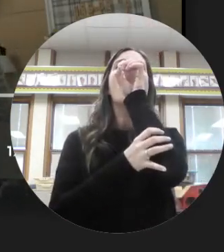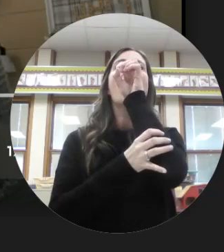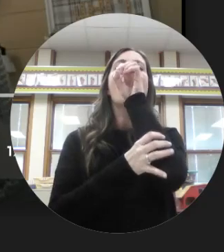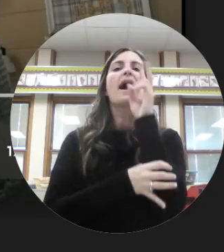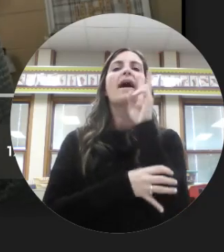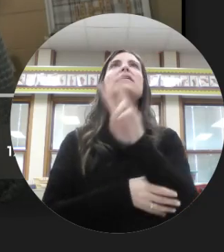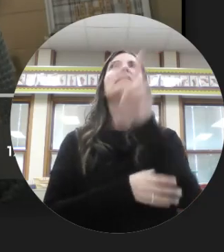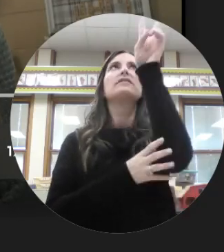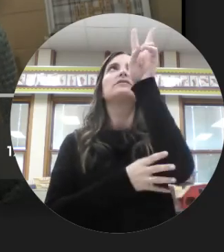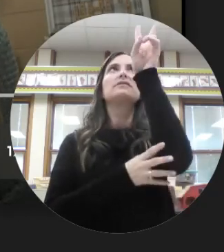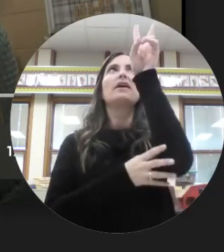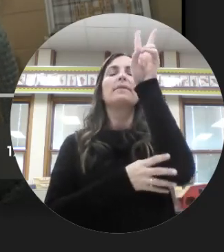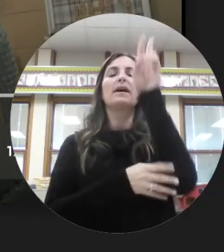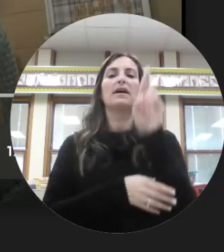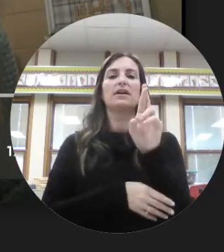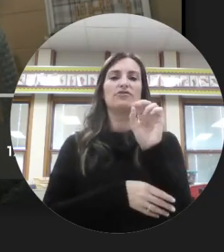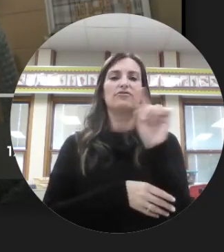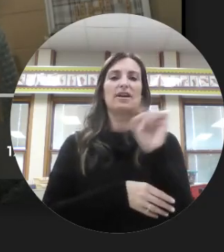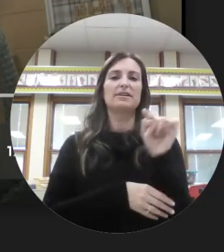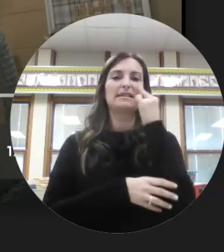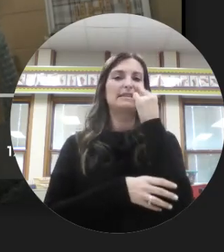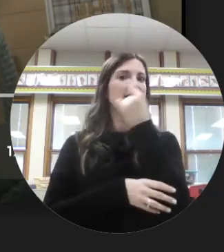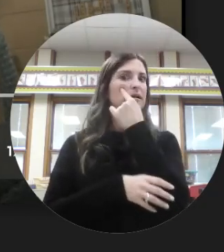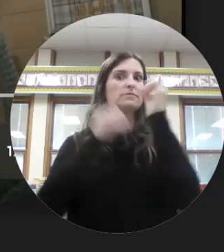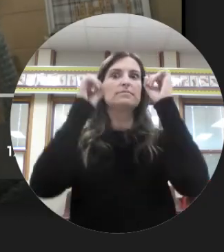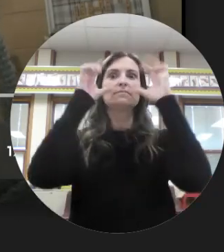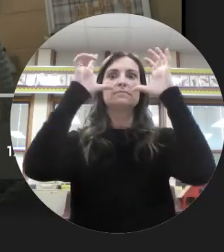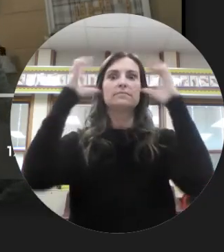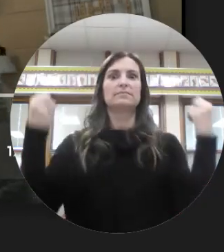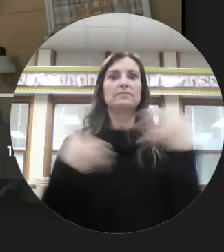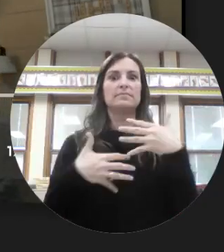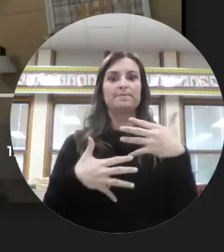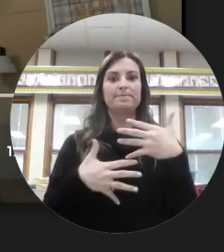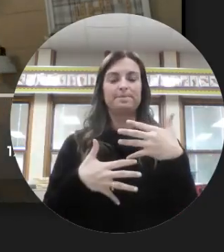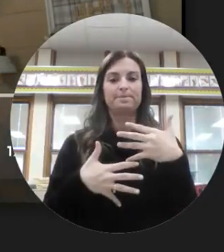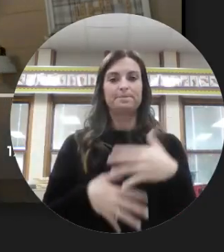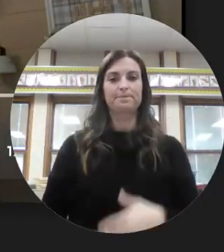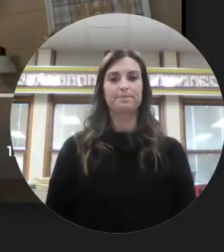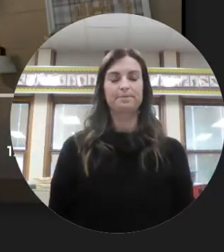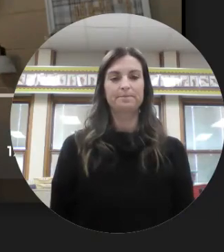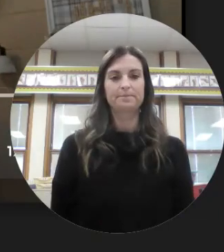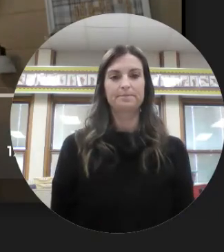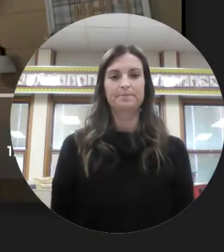looked up at Roz, his eyes wide with fright.